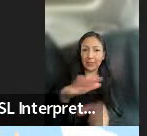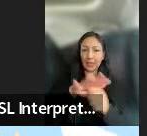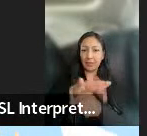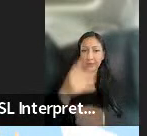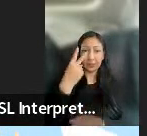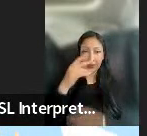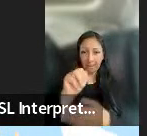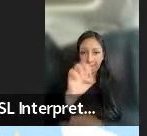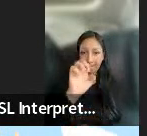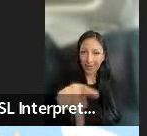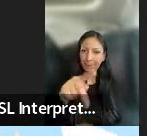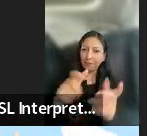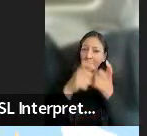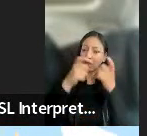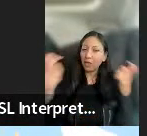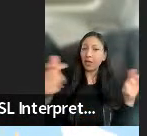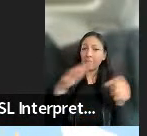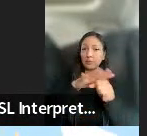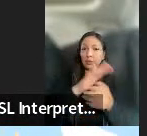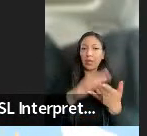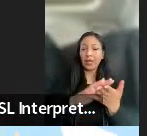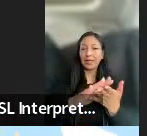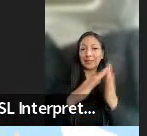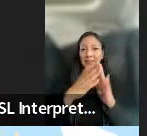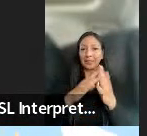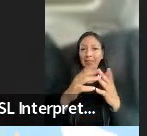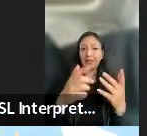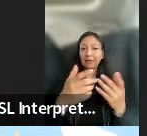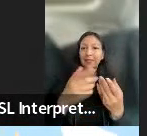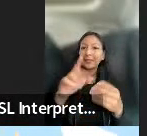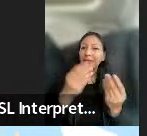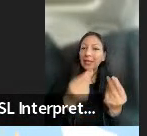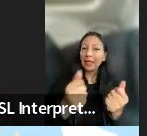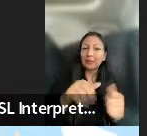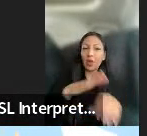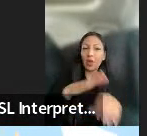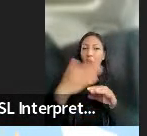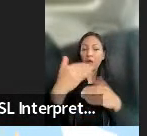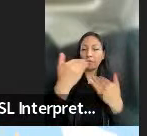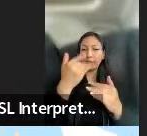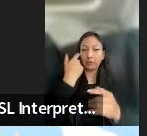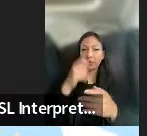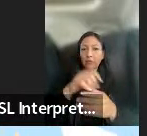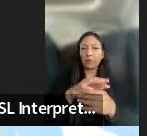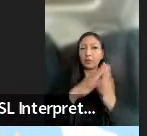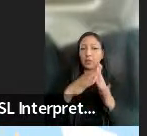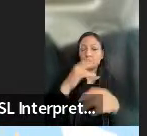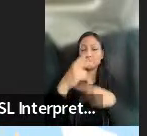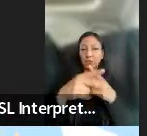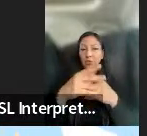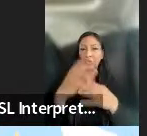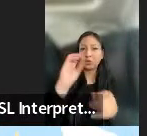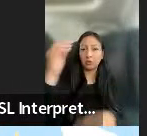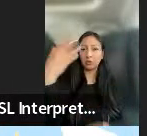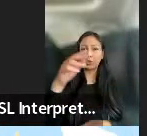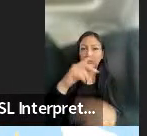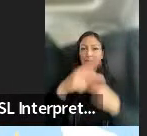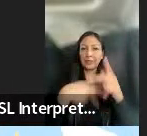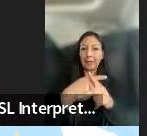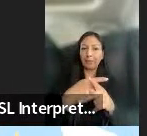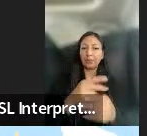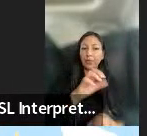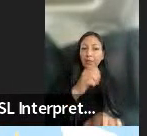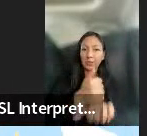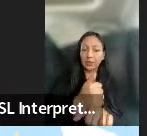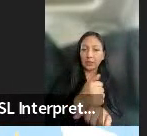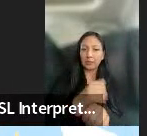means a very large portion of the city's land area is off limits to community solar type, freestanding, primary use